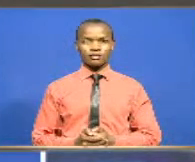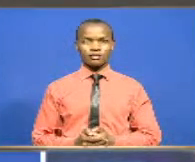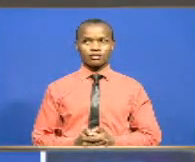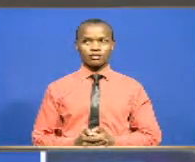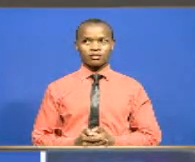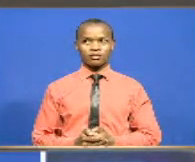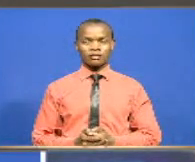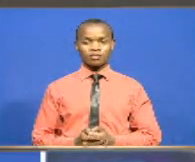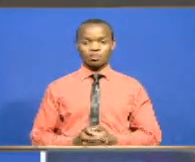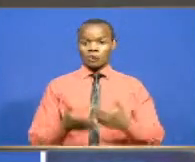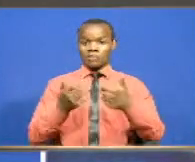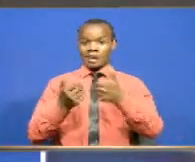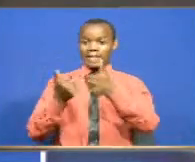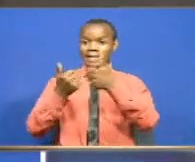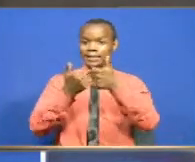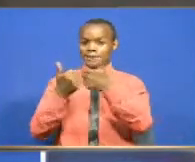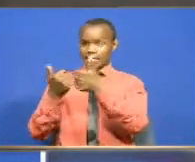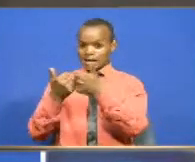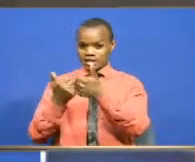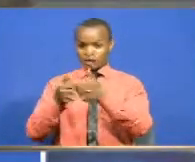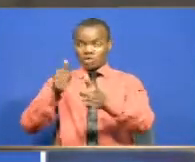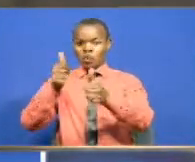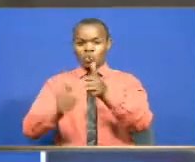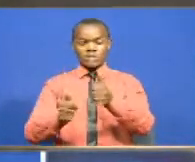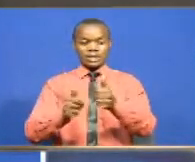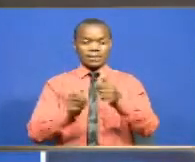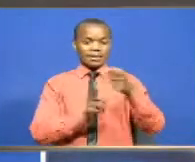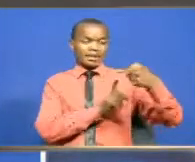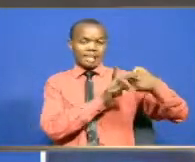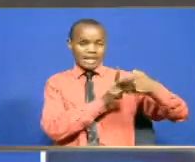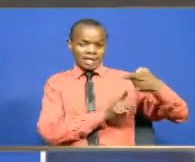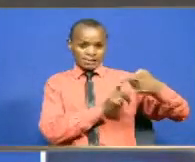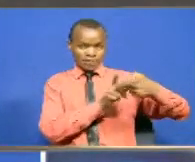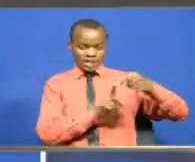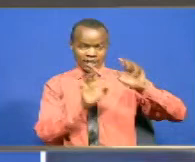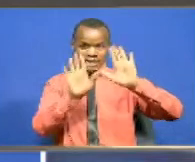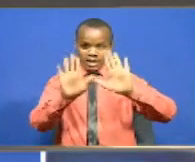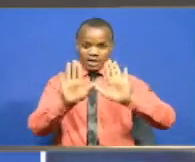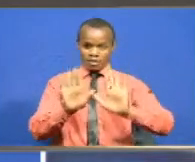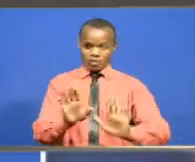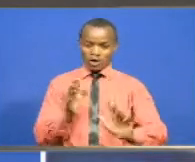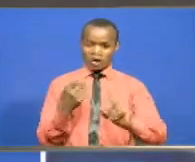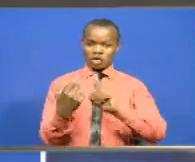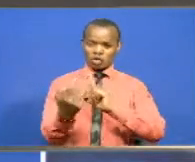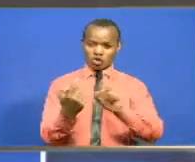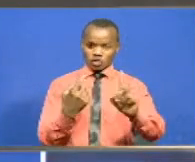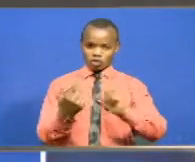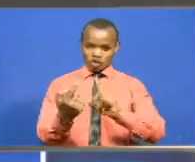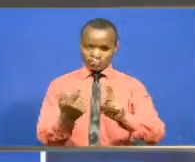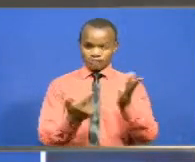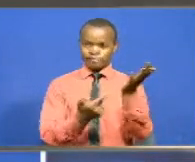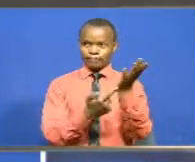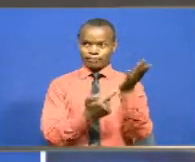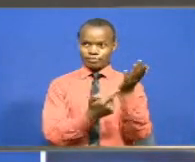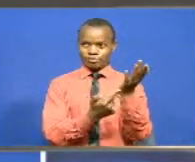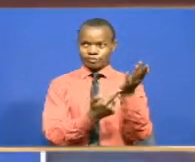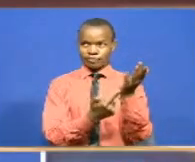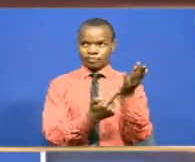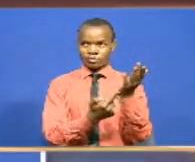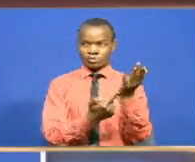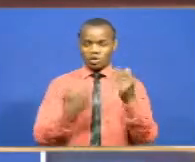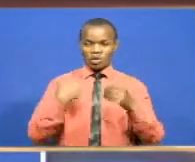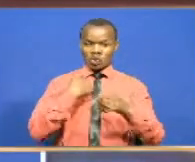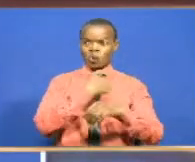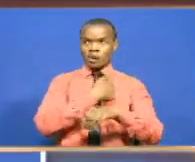Due to these challenges which are coming over, we need to talk about technology. We have been analog